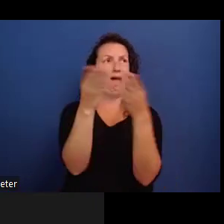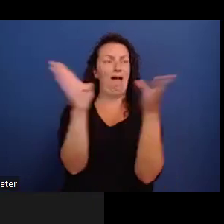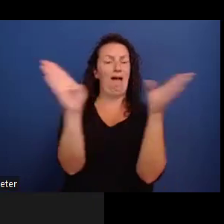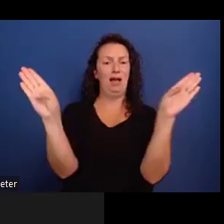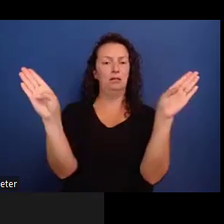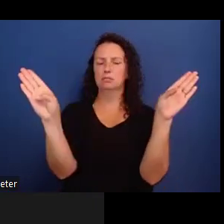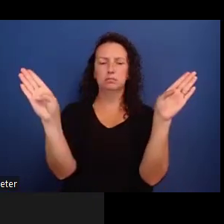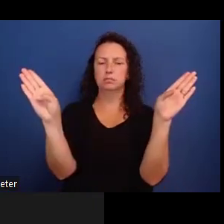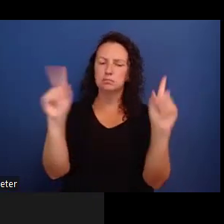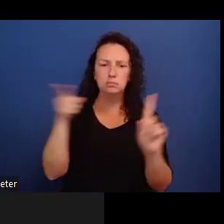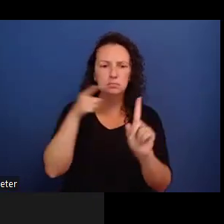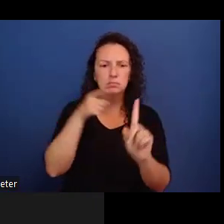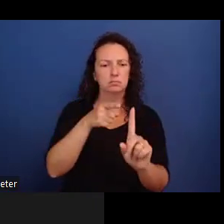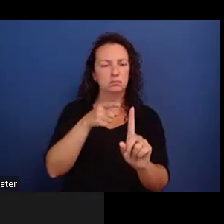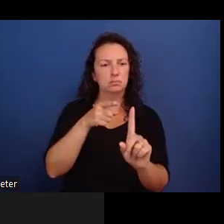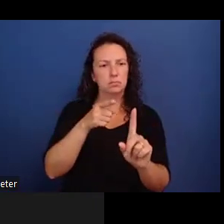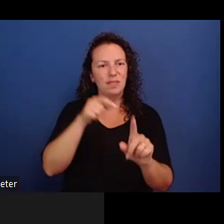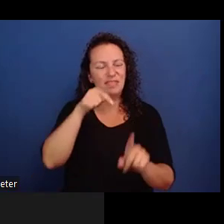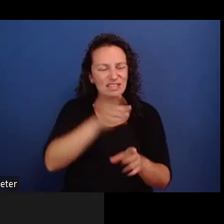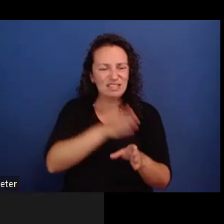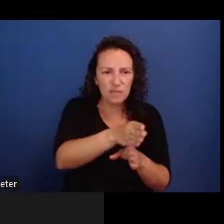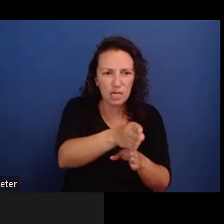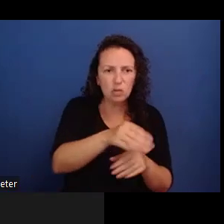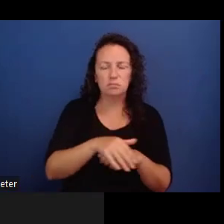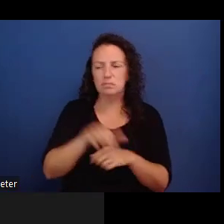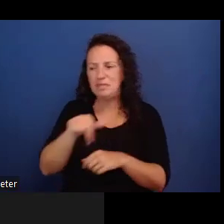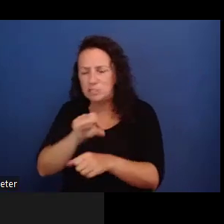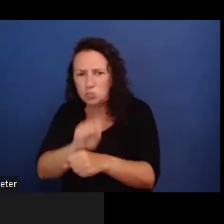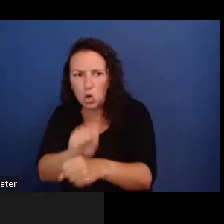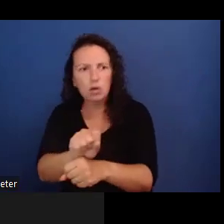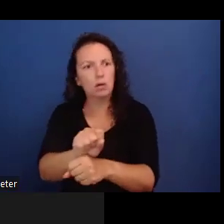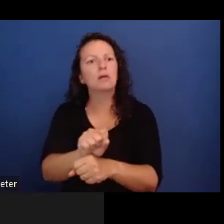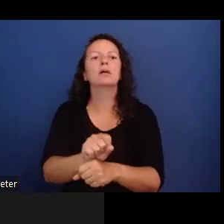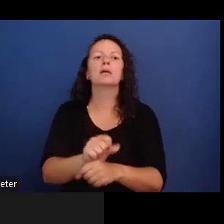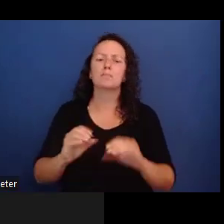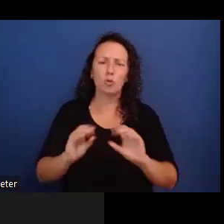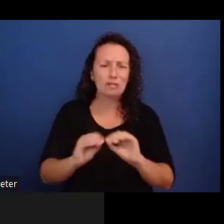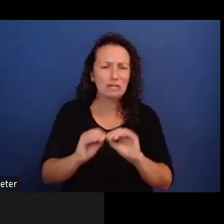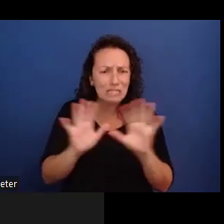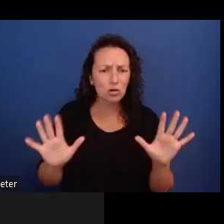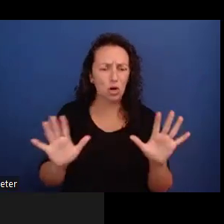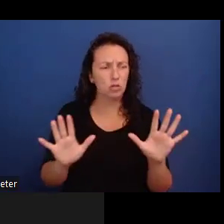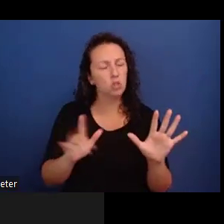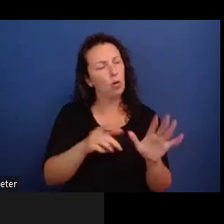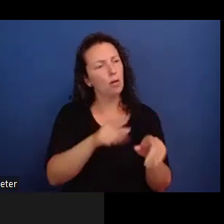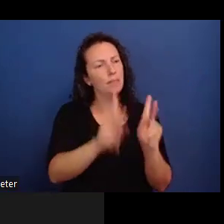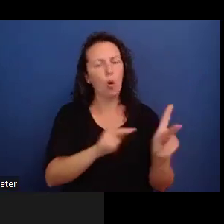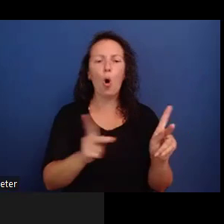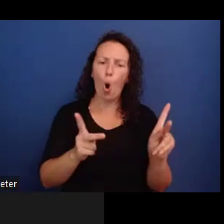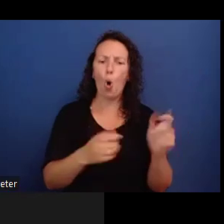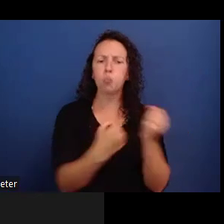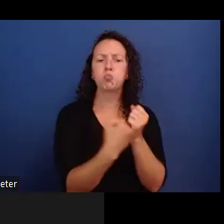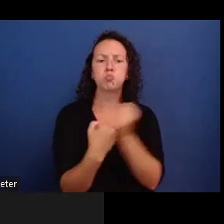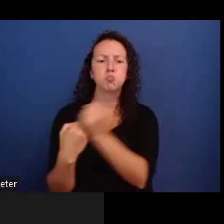looking for this type of work. And this sort of helps you to have that information, right? Because part of it